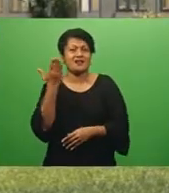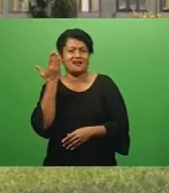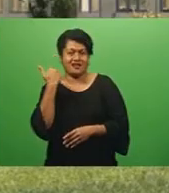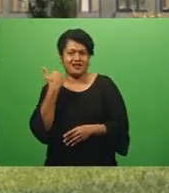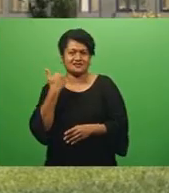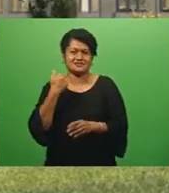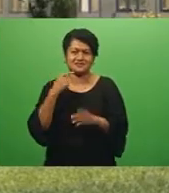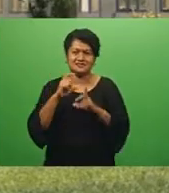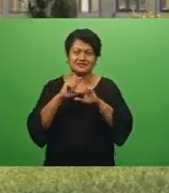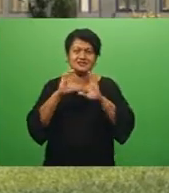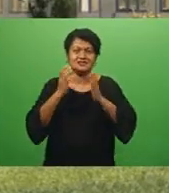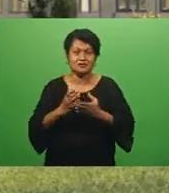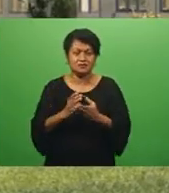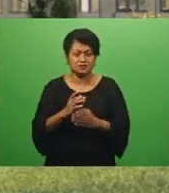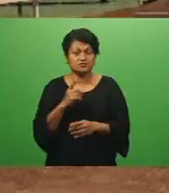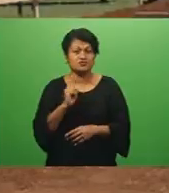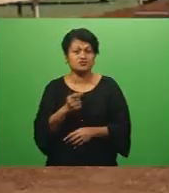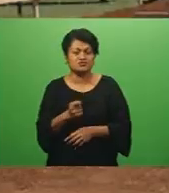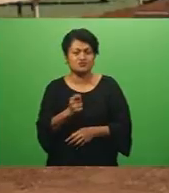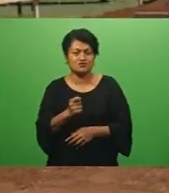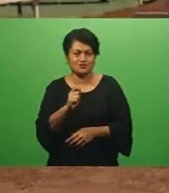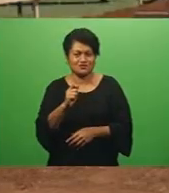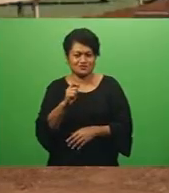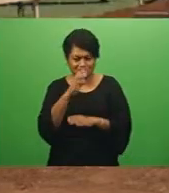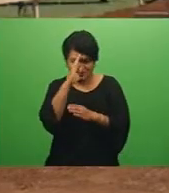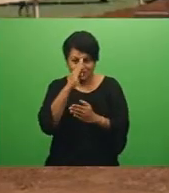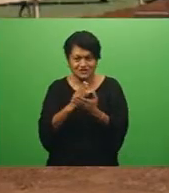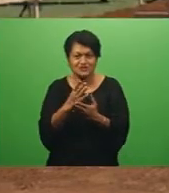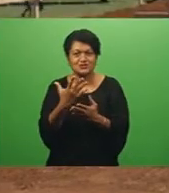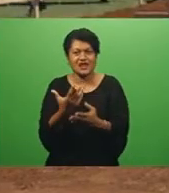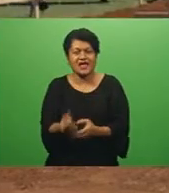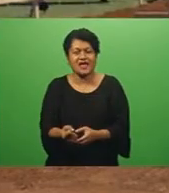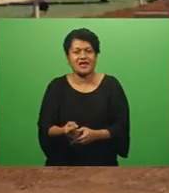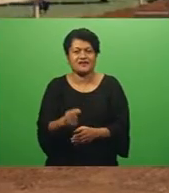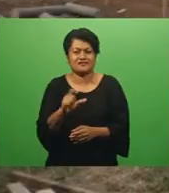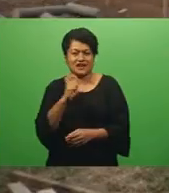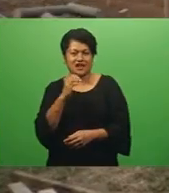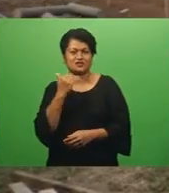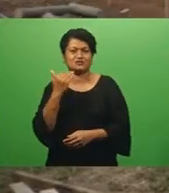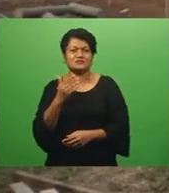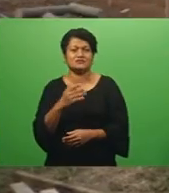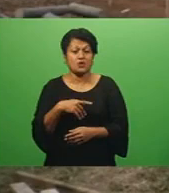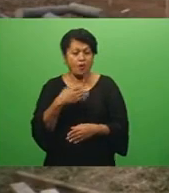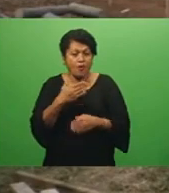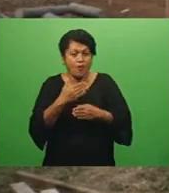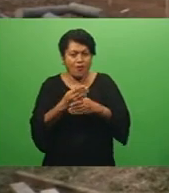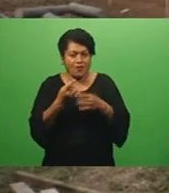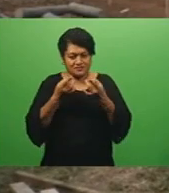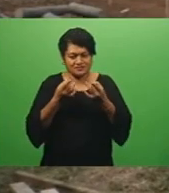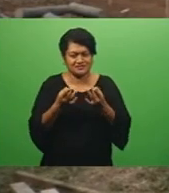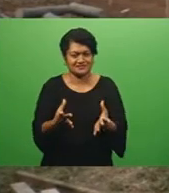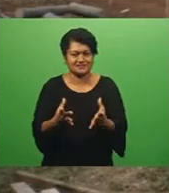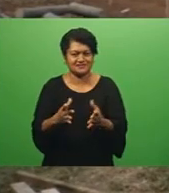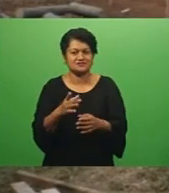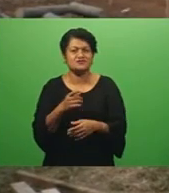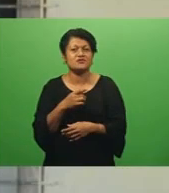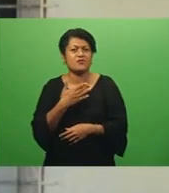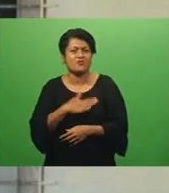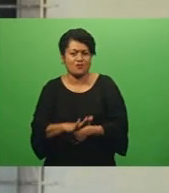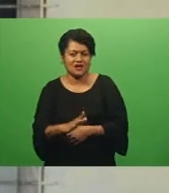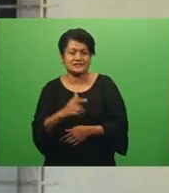will soon get these classrooms back, with construction work already underway for a 1x7 classroom